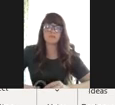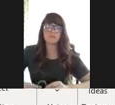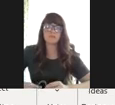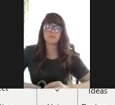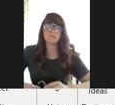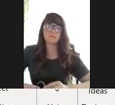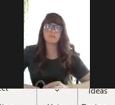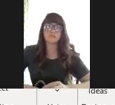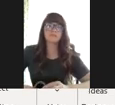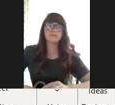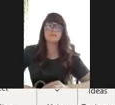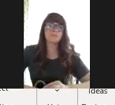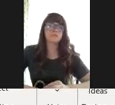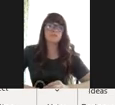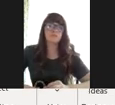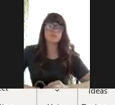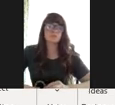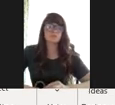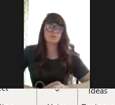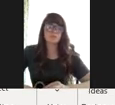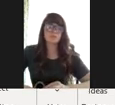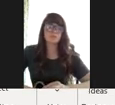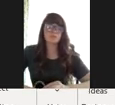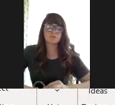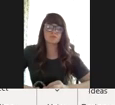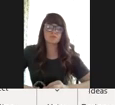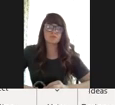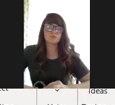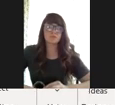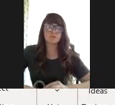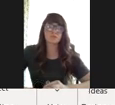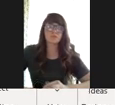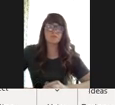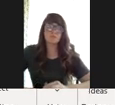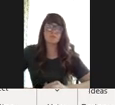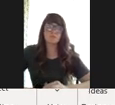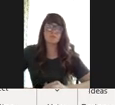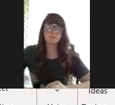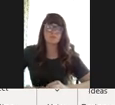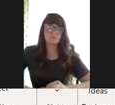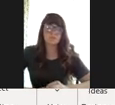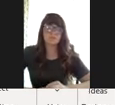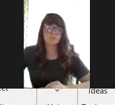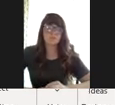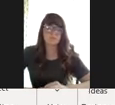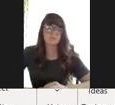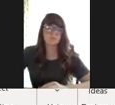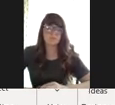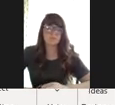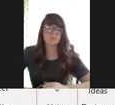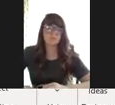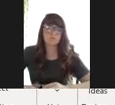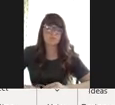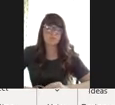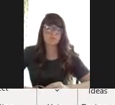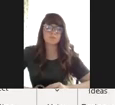Because what we're talking about, all the things that we're talking about are theologically true. Even if that's not what this passage is emphasizing. Does that